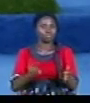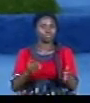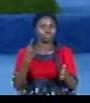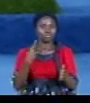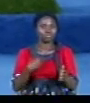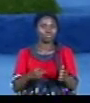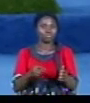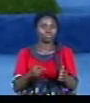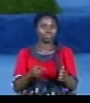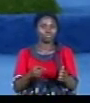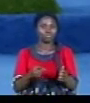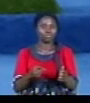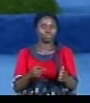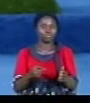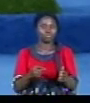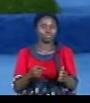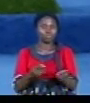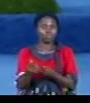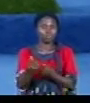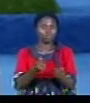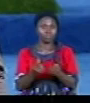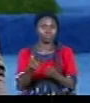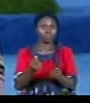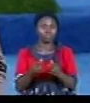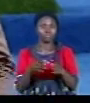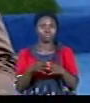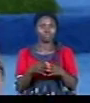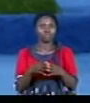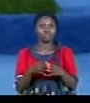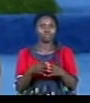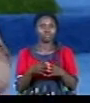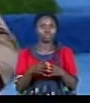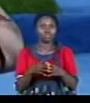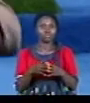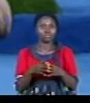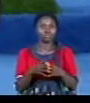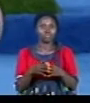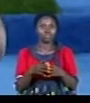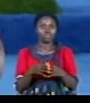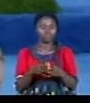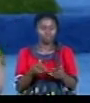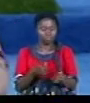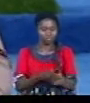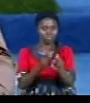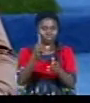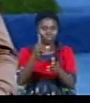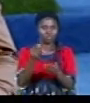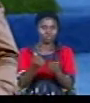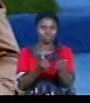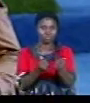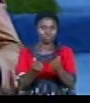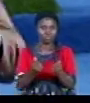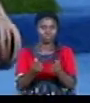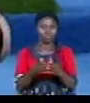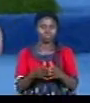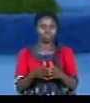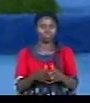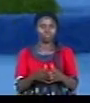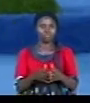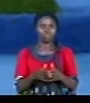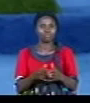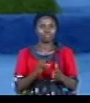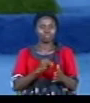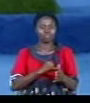Mercedes 190. So because if you are driving, you have to give space. So I give